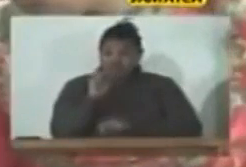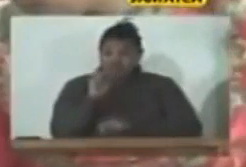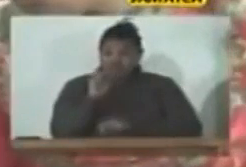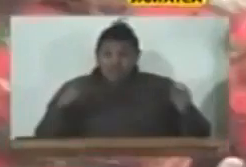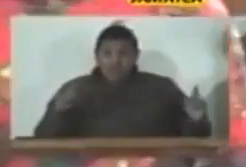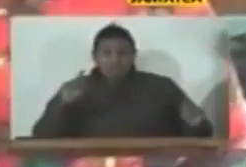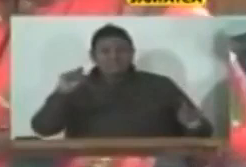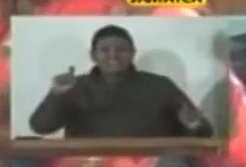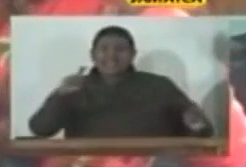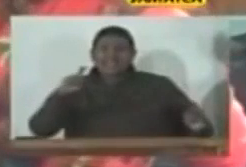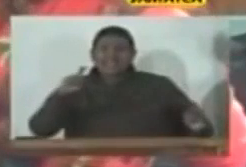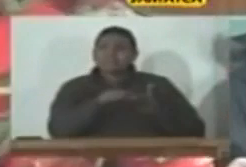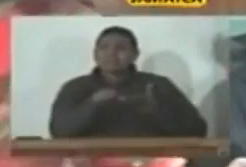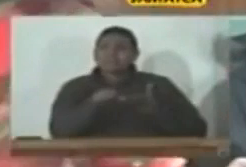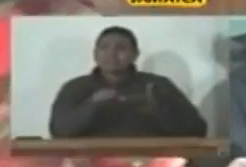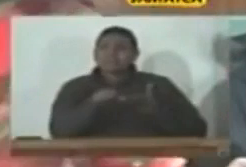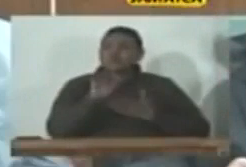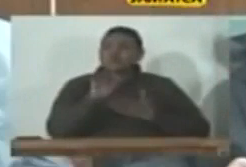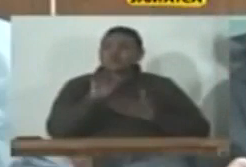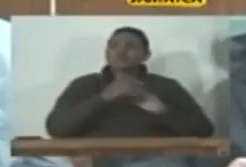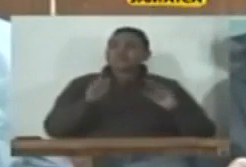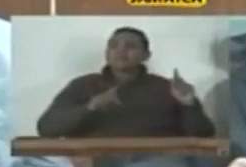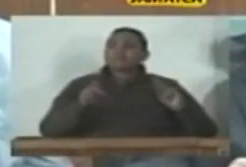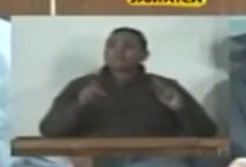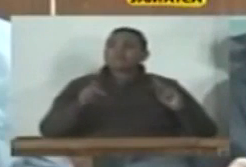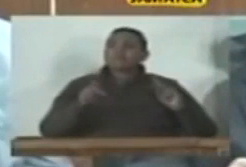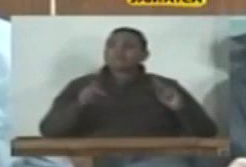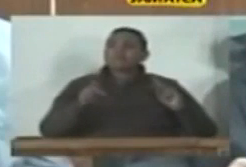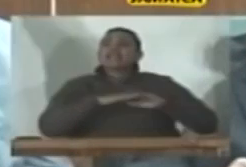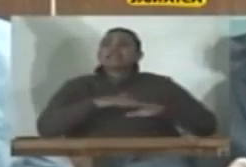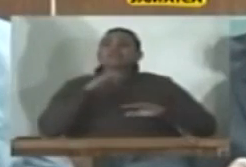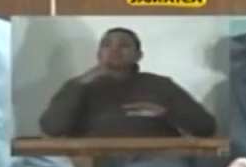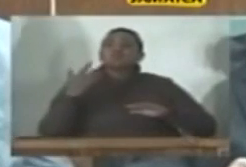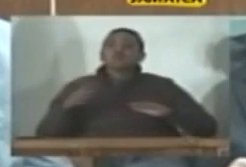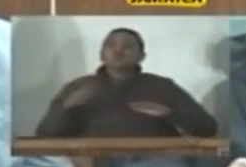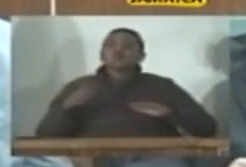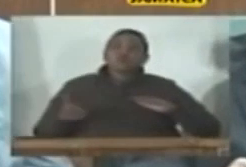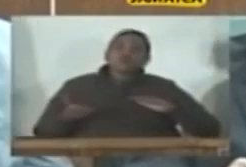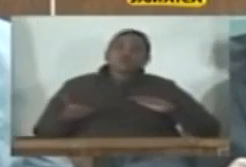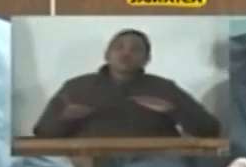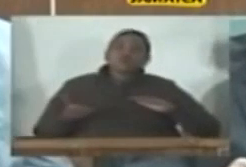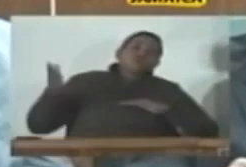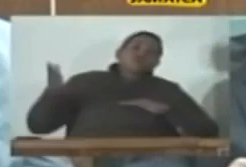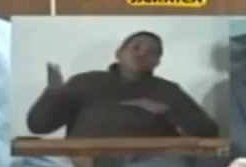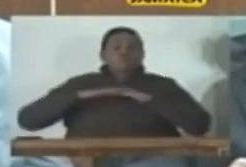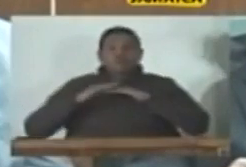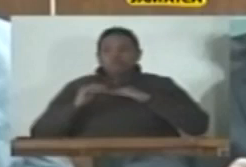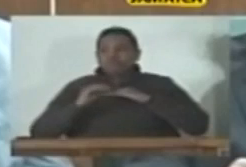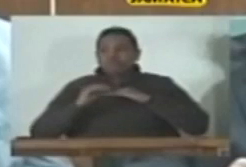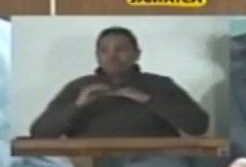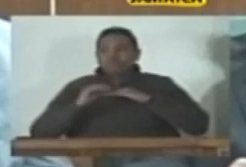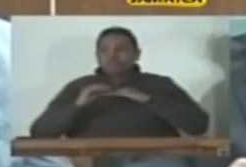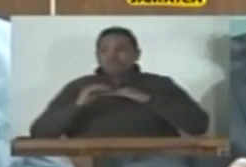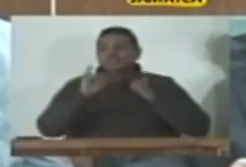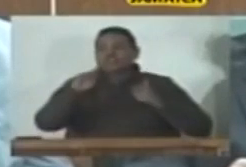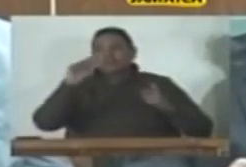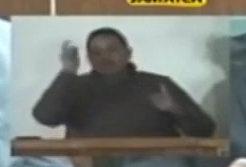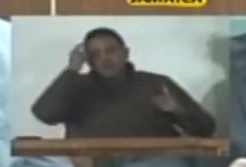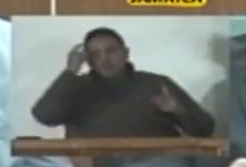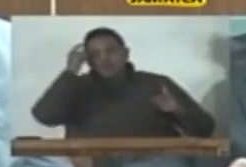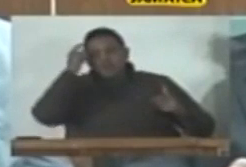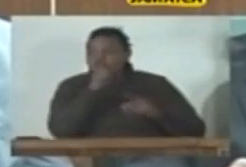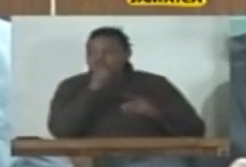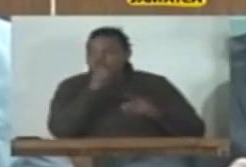substantially under this JLP government. The increases in taxes far outstrip any increases of